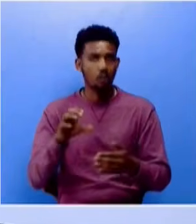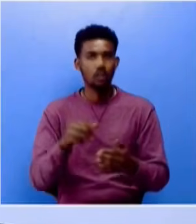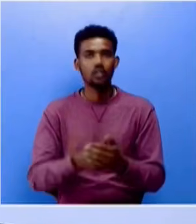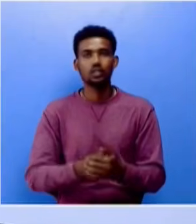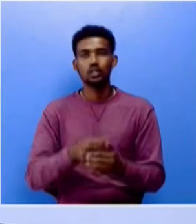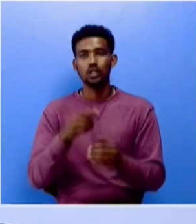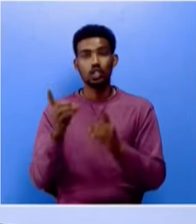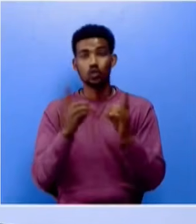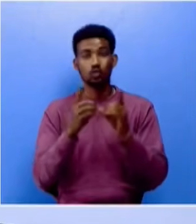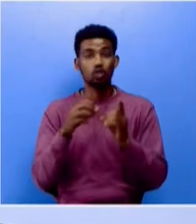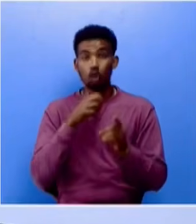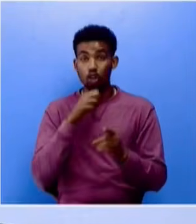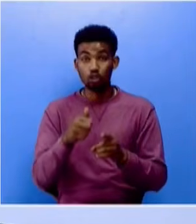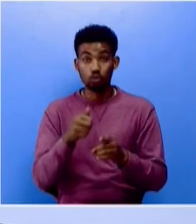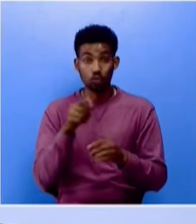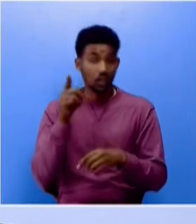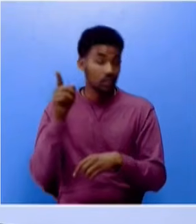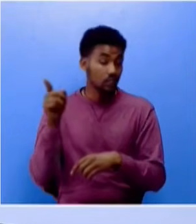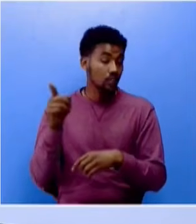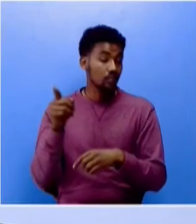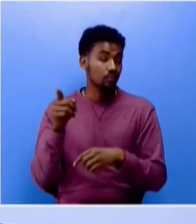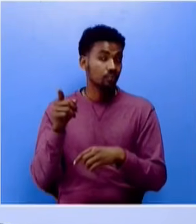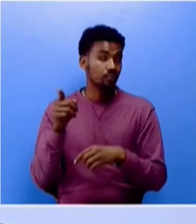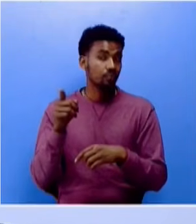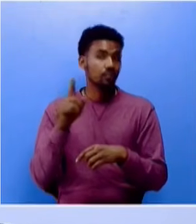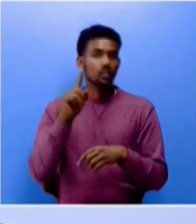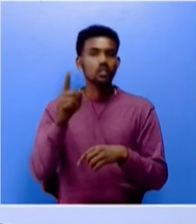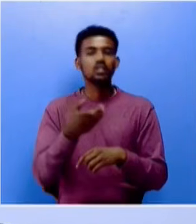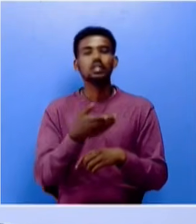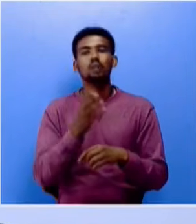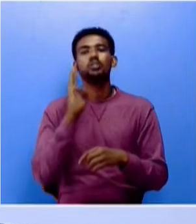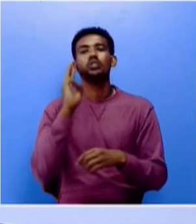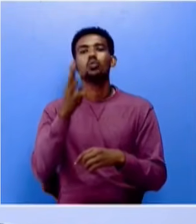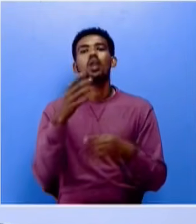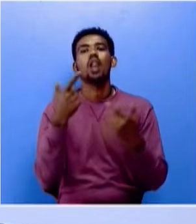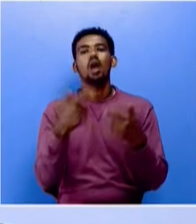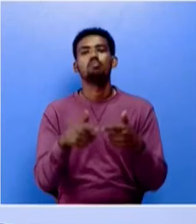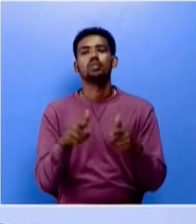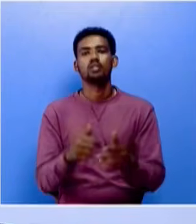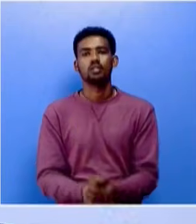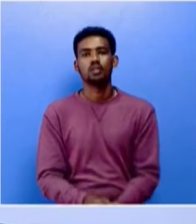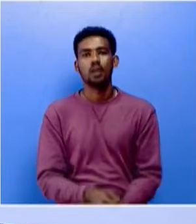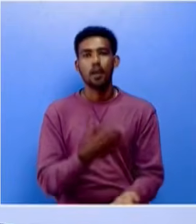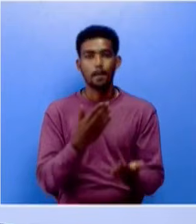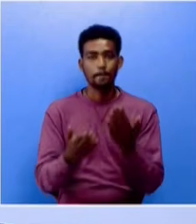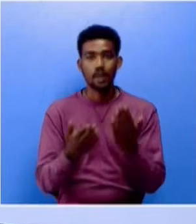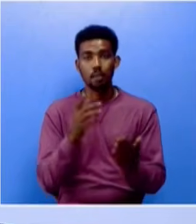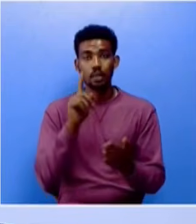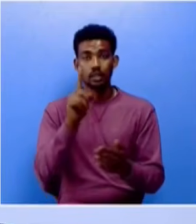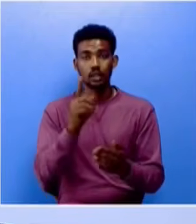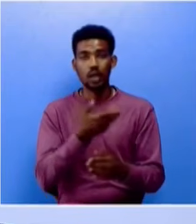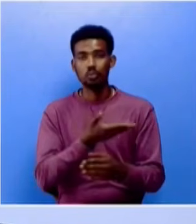do it, something will happen. Maybe something which is not good for